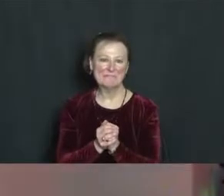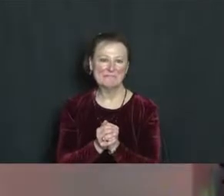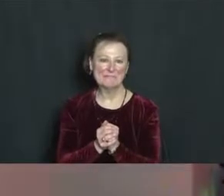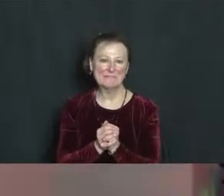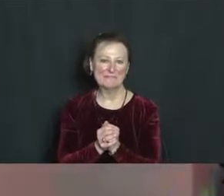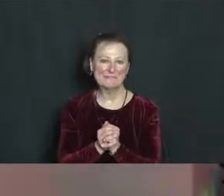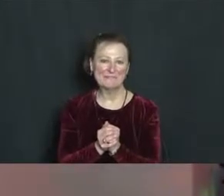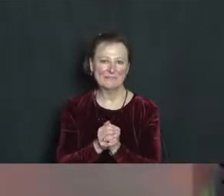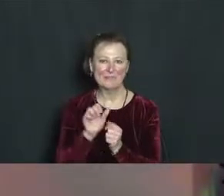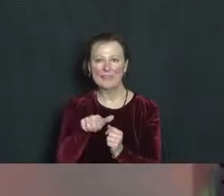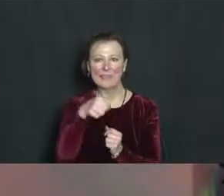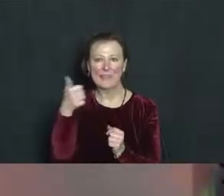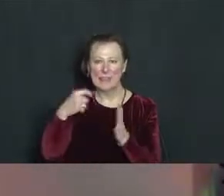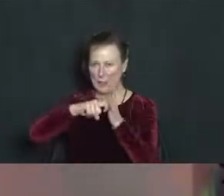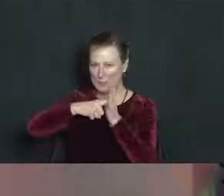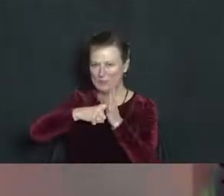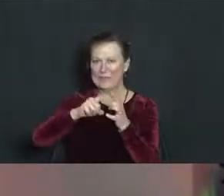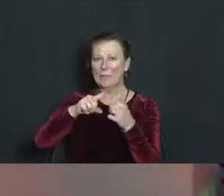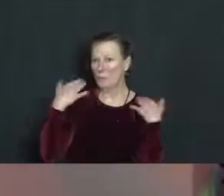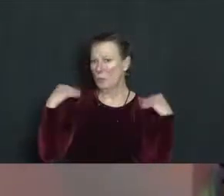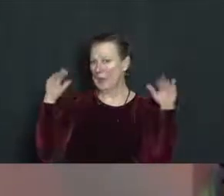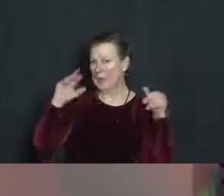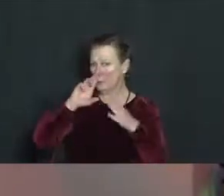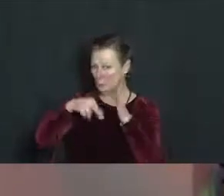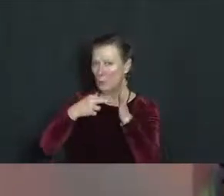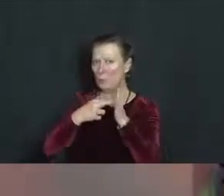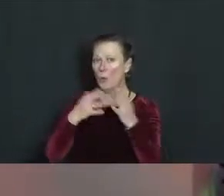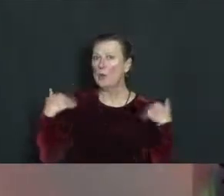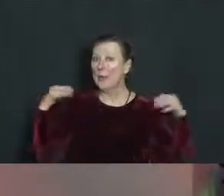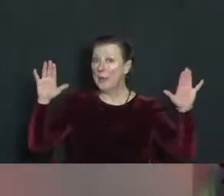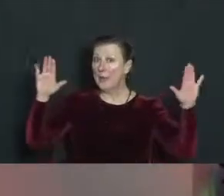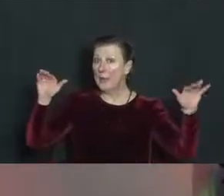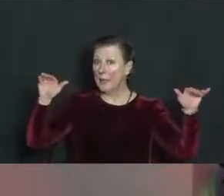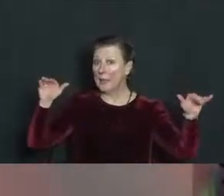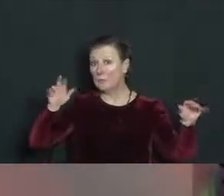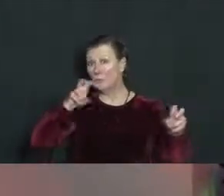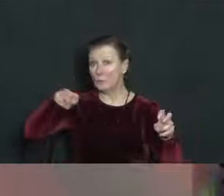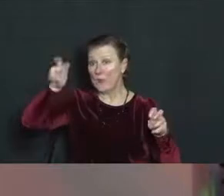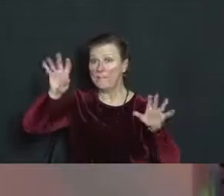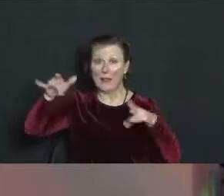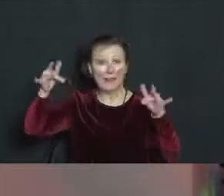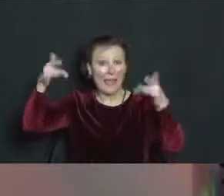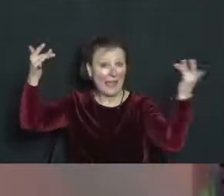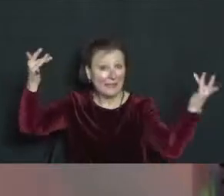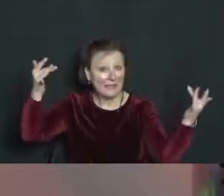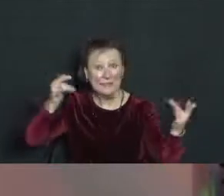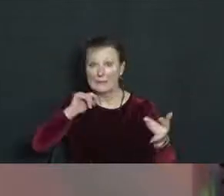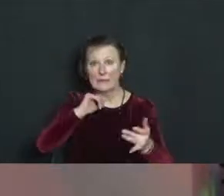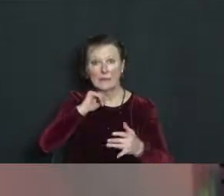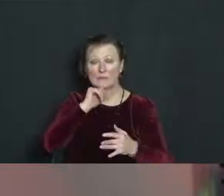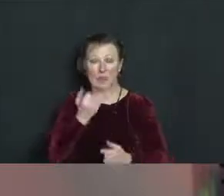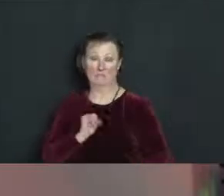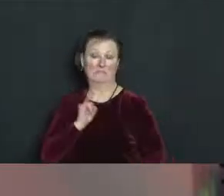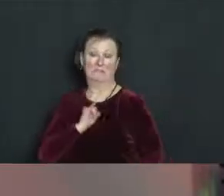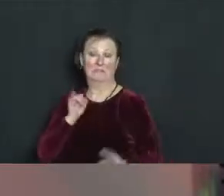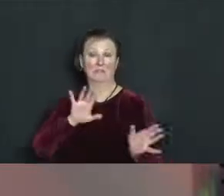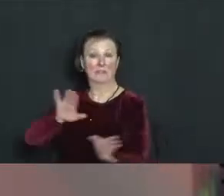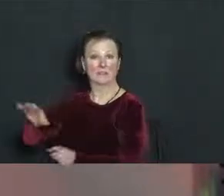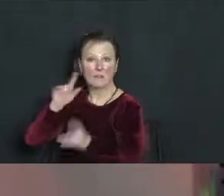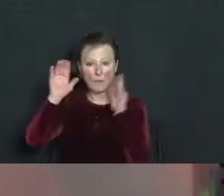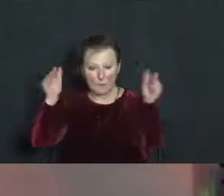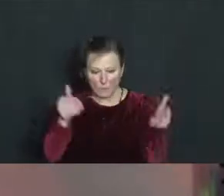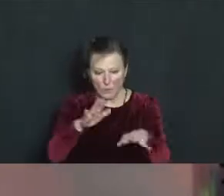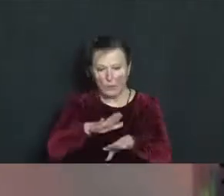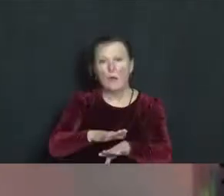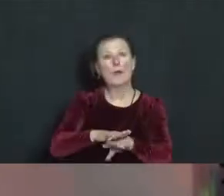This is another key to the angel role. Angels travel lightly. They're not in it for themselves. Rather, they are focused on